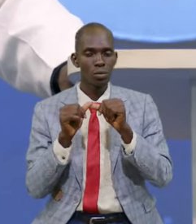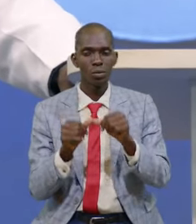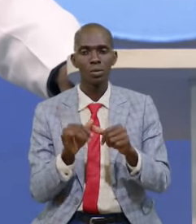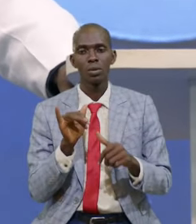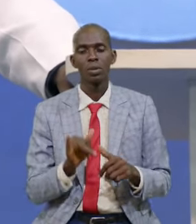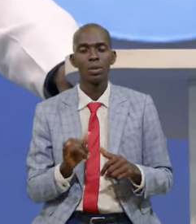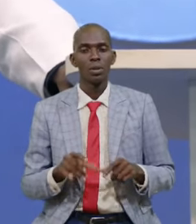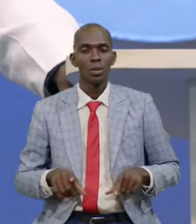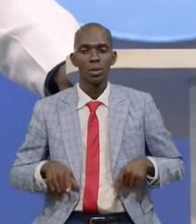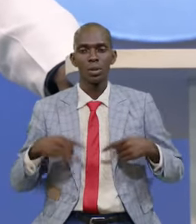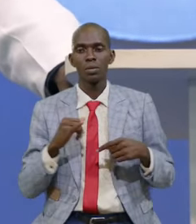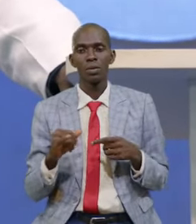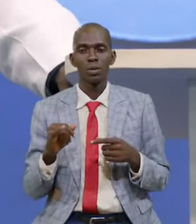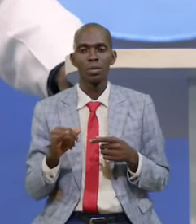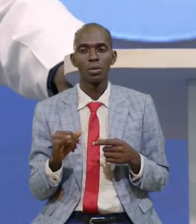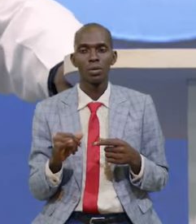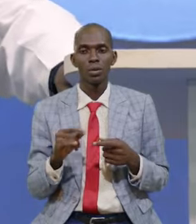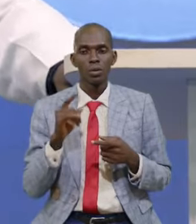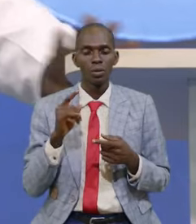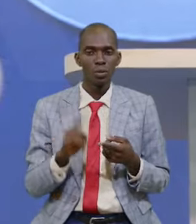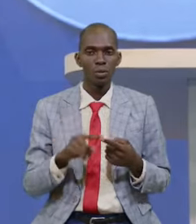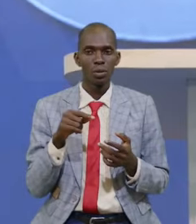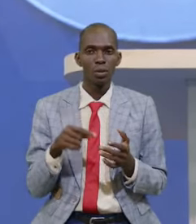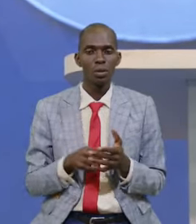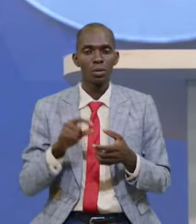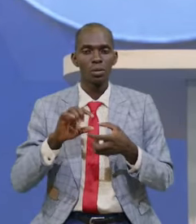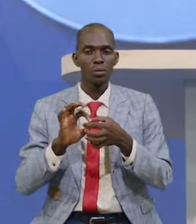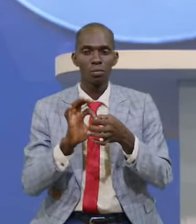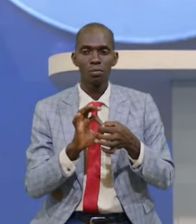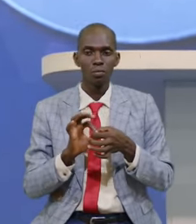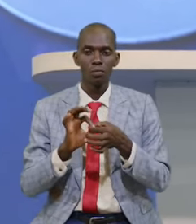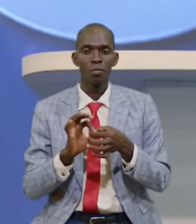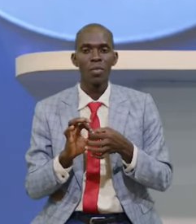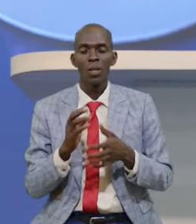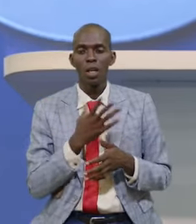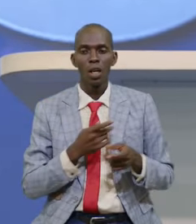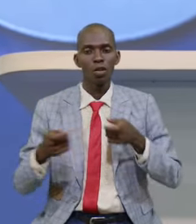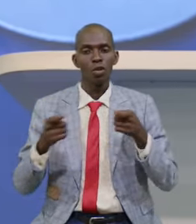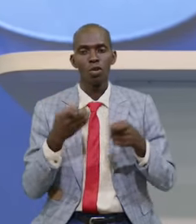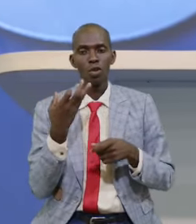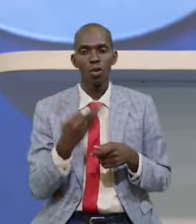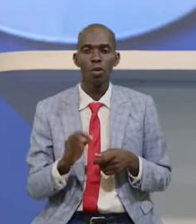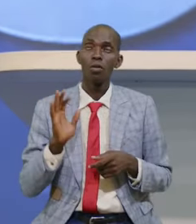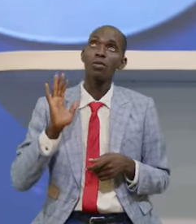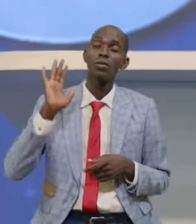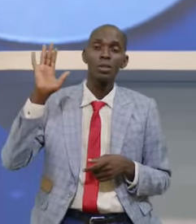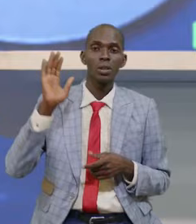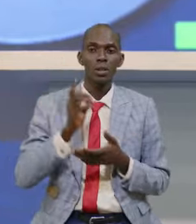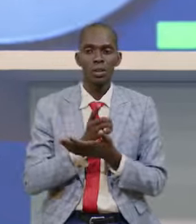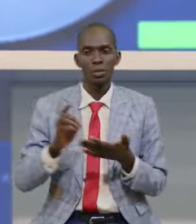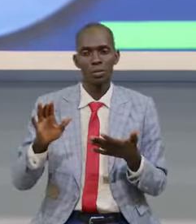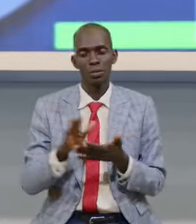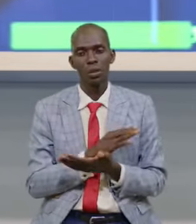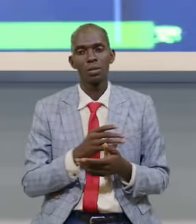living with this companionship and control of the divine lordship.